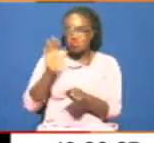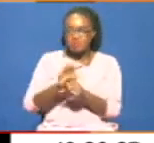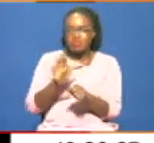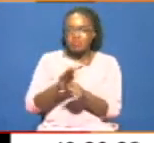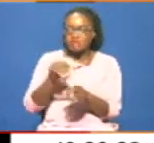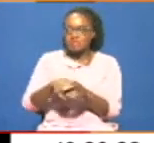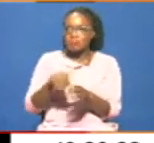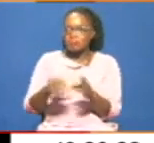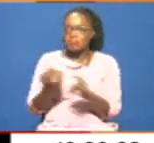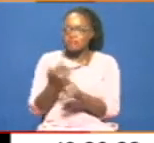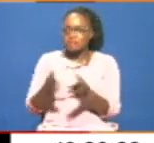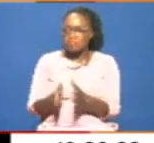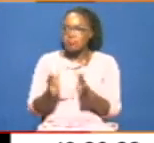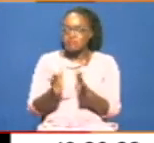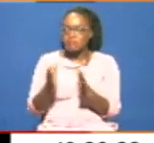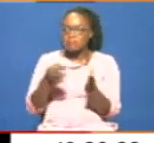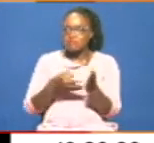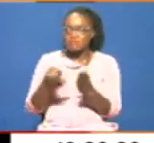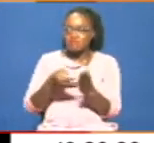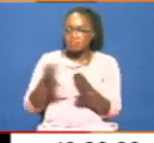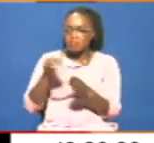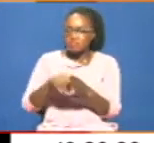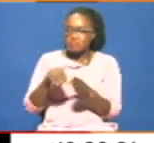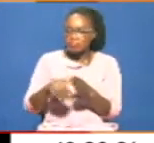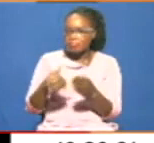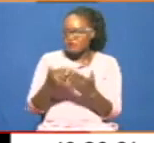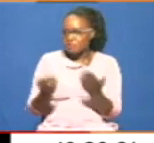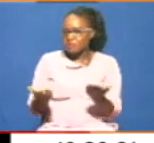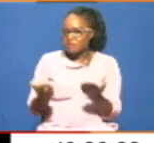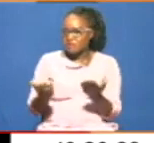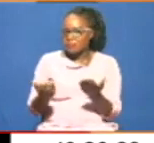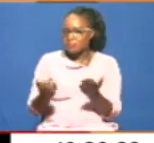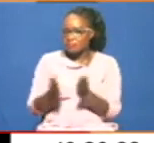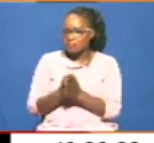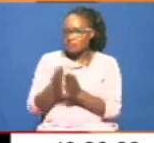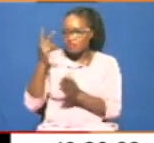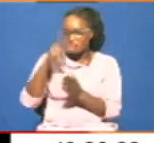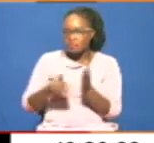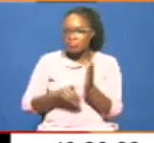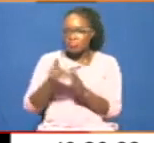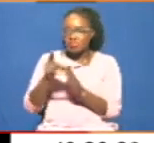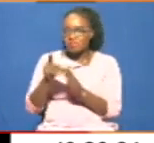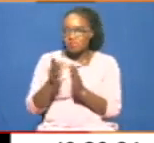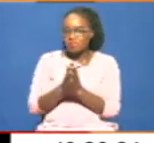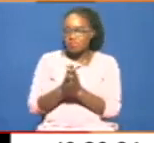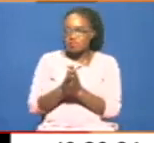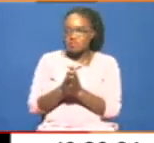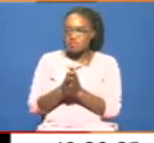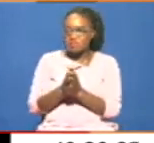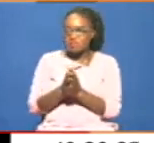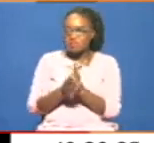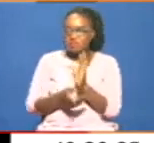forms, financial investment or even policy development, time that is required for all